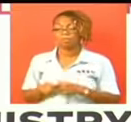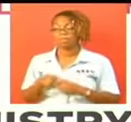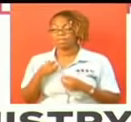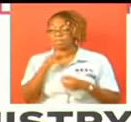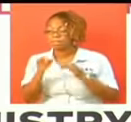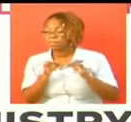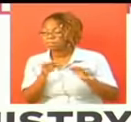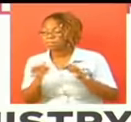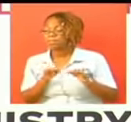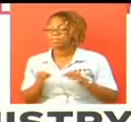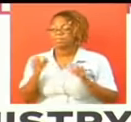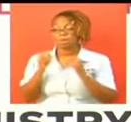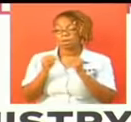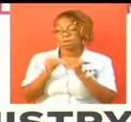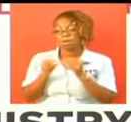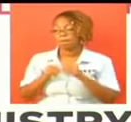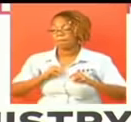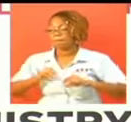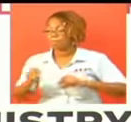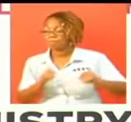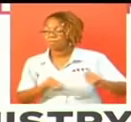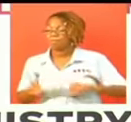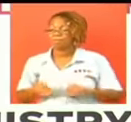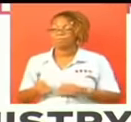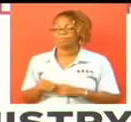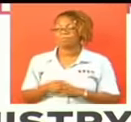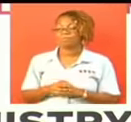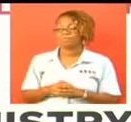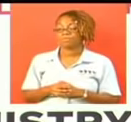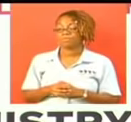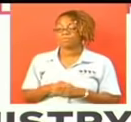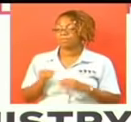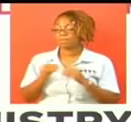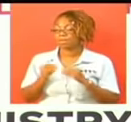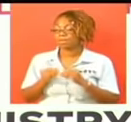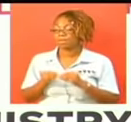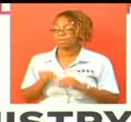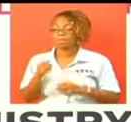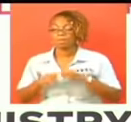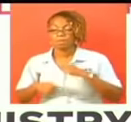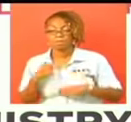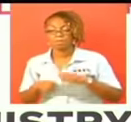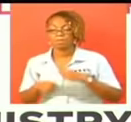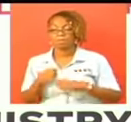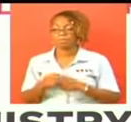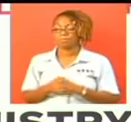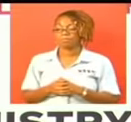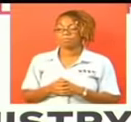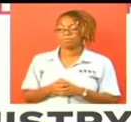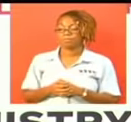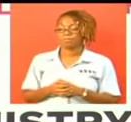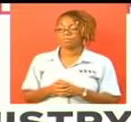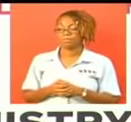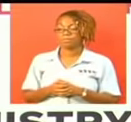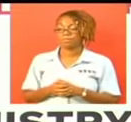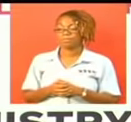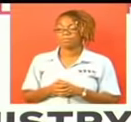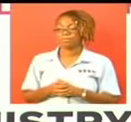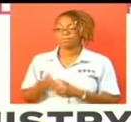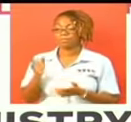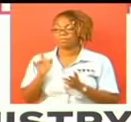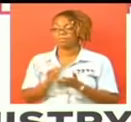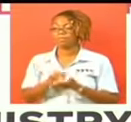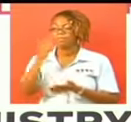is largely attributed to, or largely attributes to the less rapid